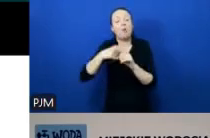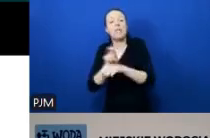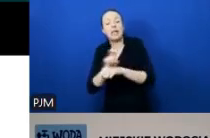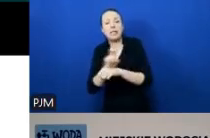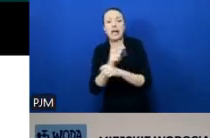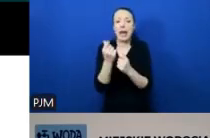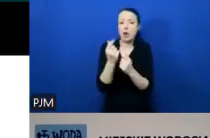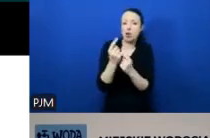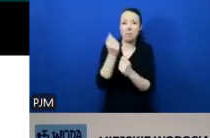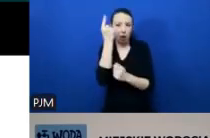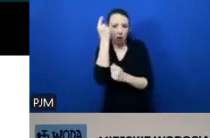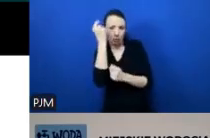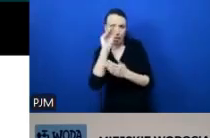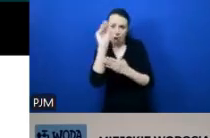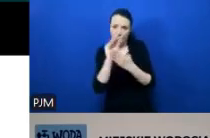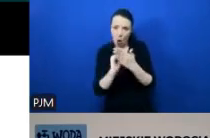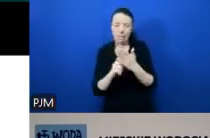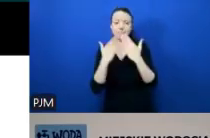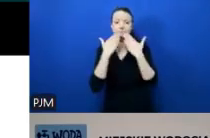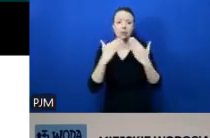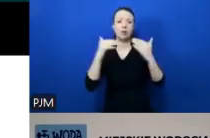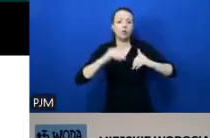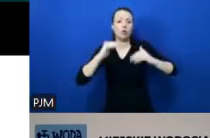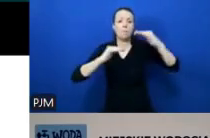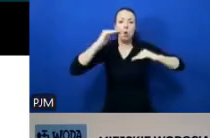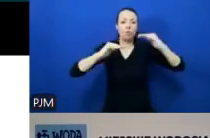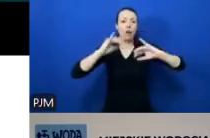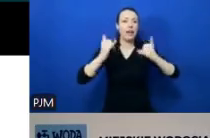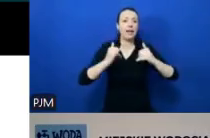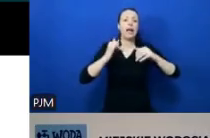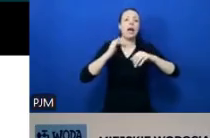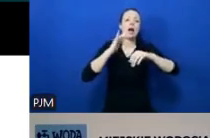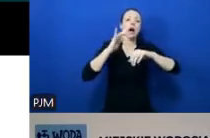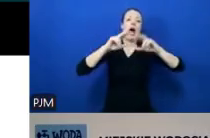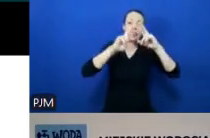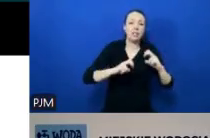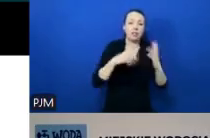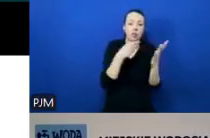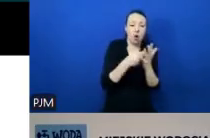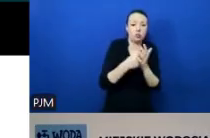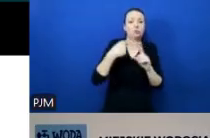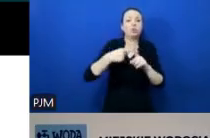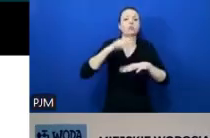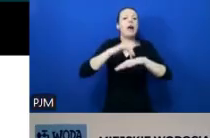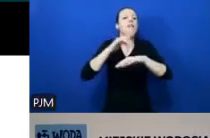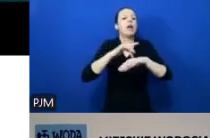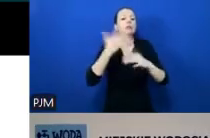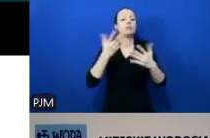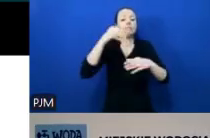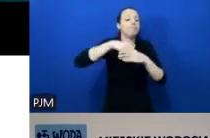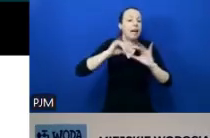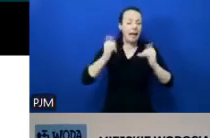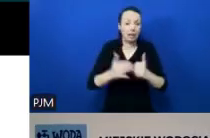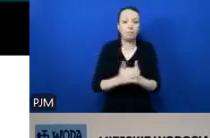concept, technical and economic concept, so that we can compare the real analysis of costs and activity of the